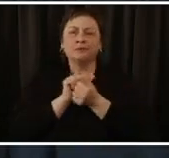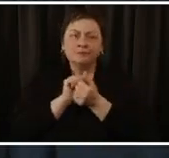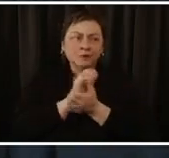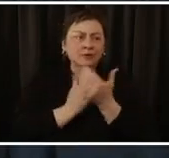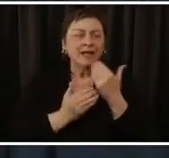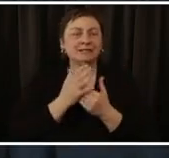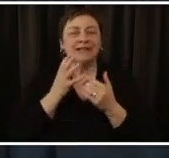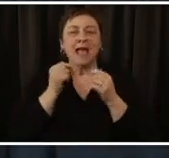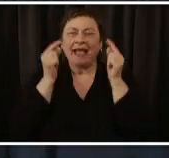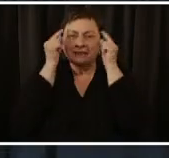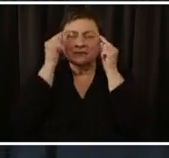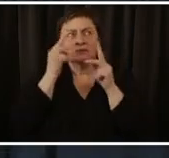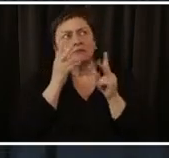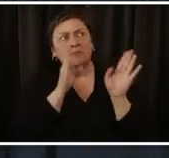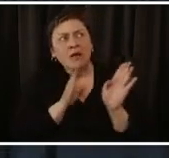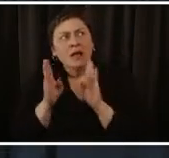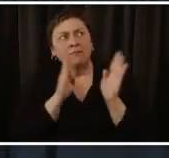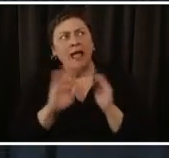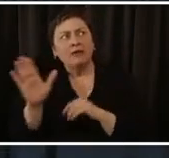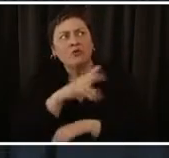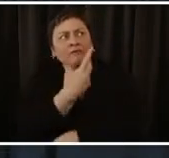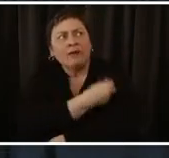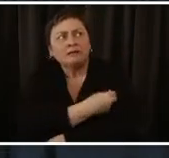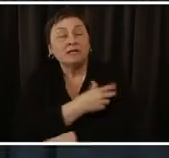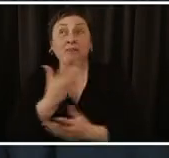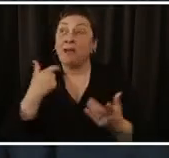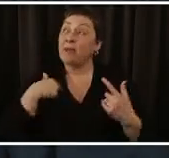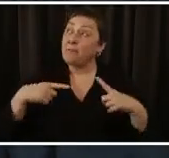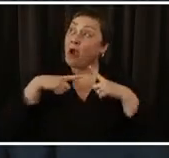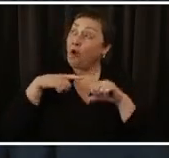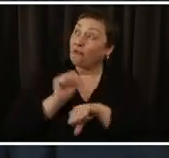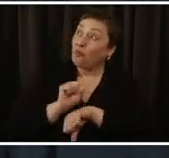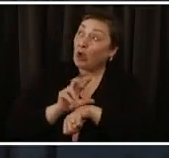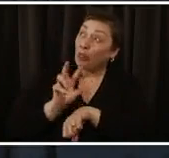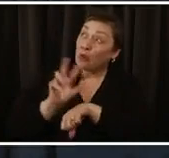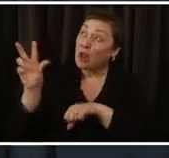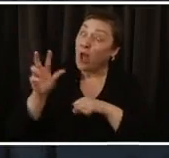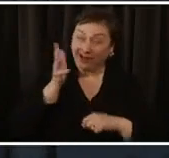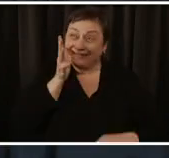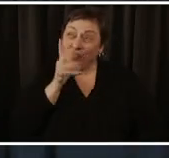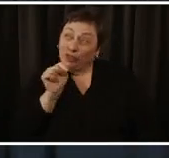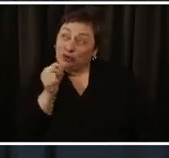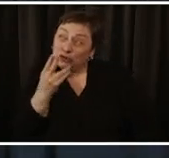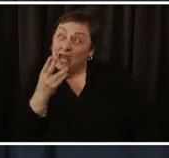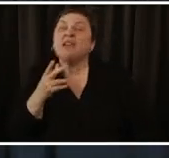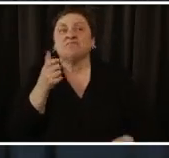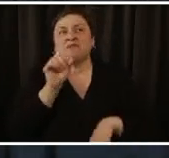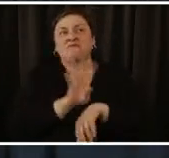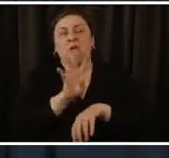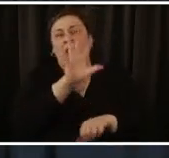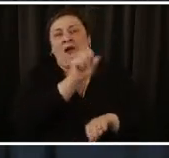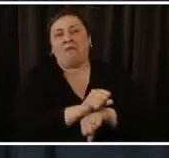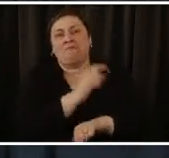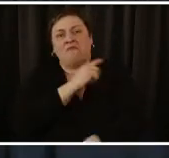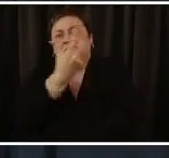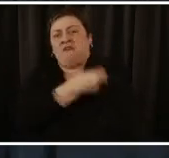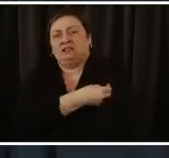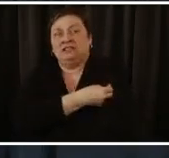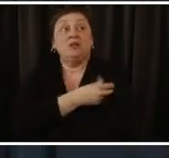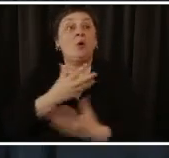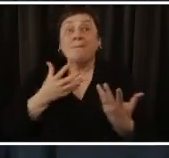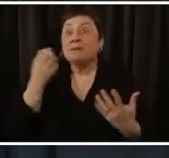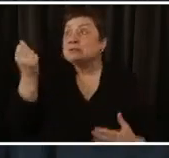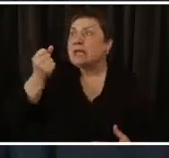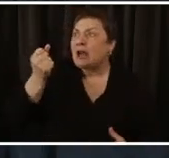going to do it on Thursday. I get off work at 3. I'm going to go there at 4 and do it. I'm going to do it on Saturday. Make that plan. You can show